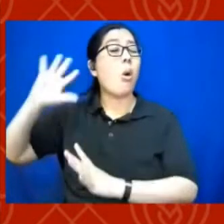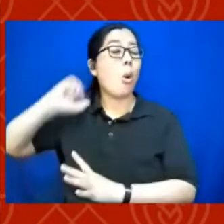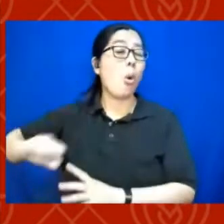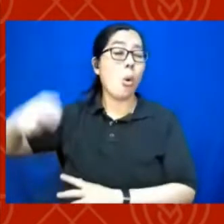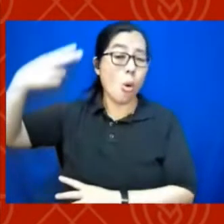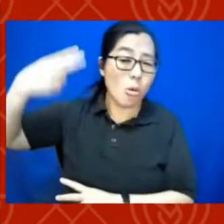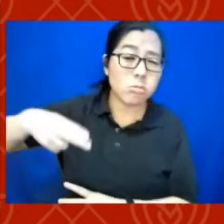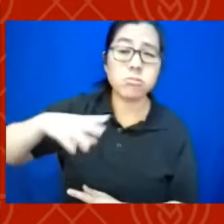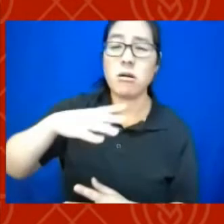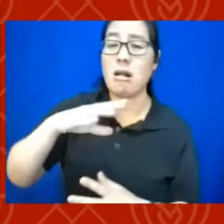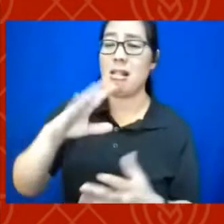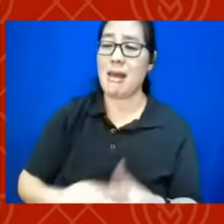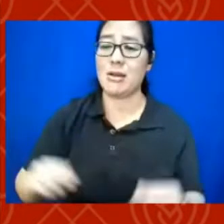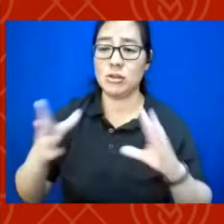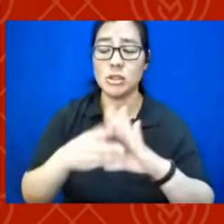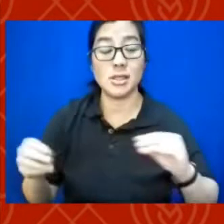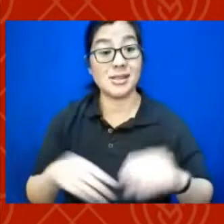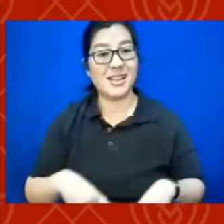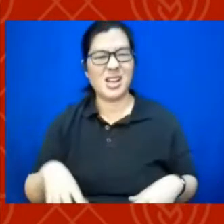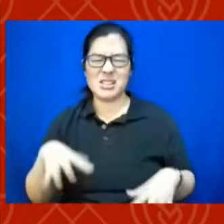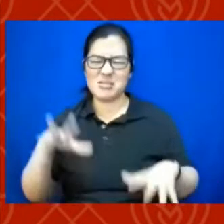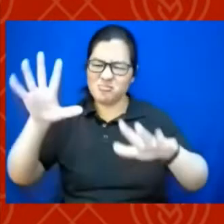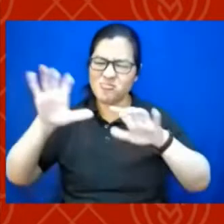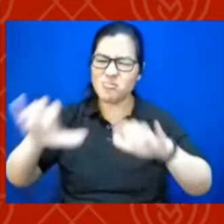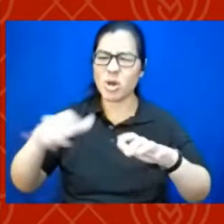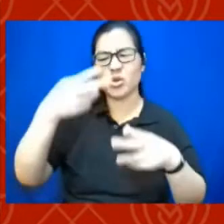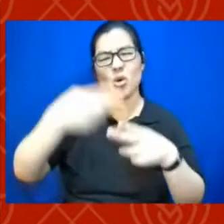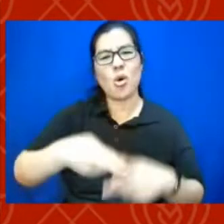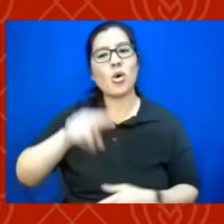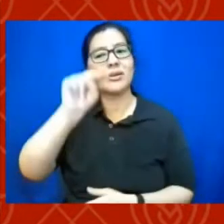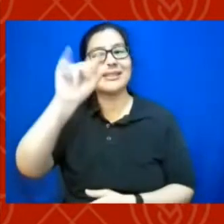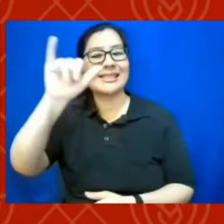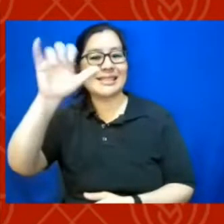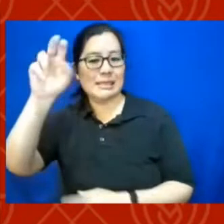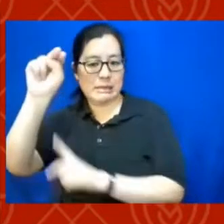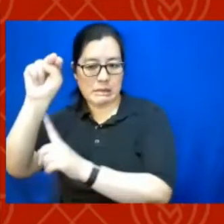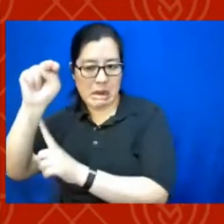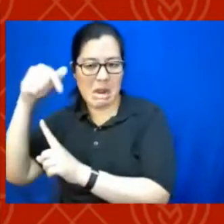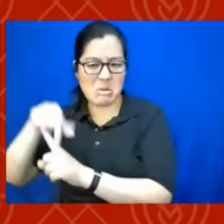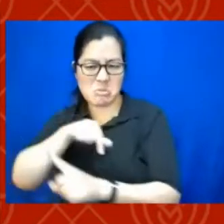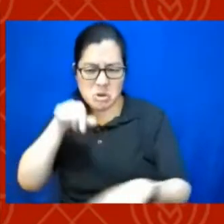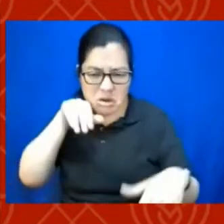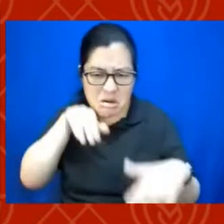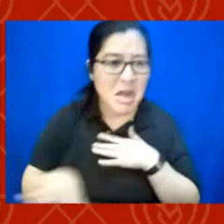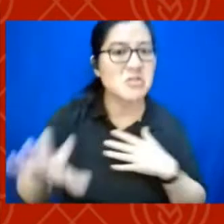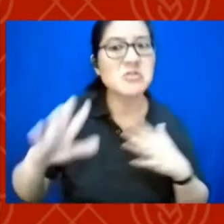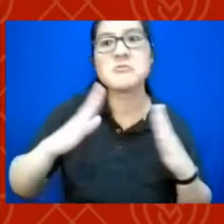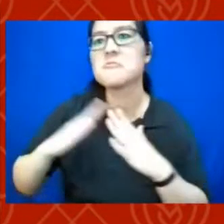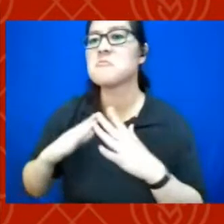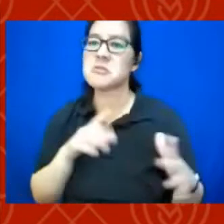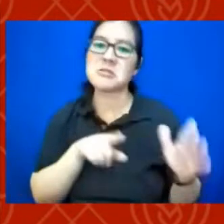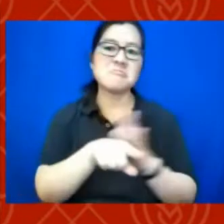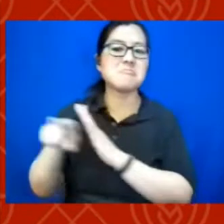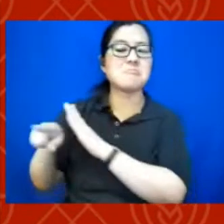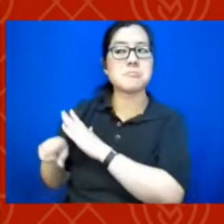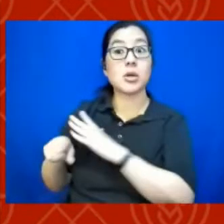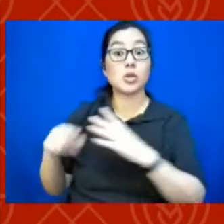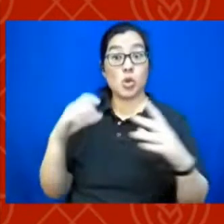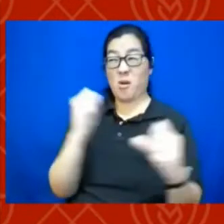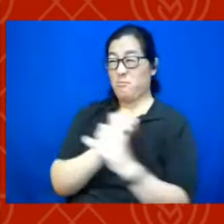New Year's period to eat the villagers. The loud, explosive sound of the firecrackers are meant to ward off the monster and keep the village